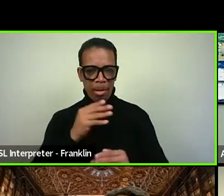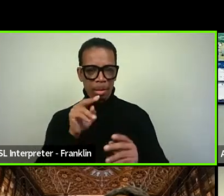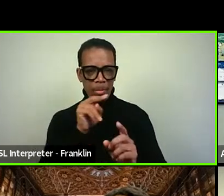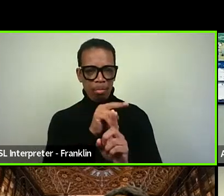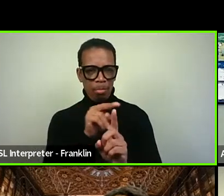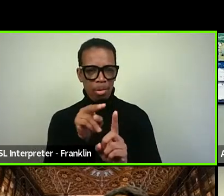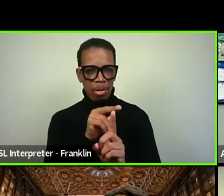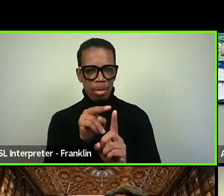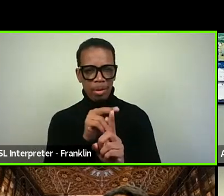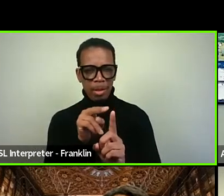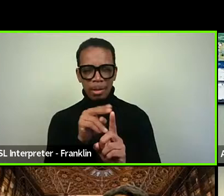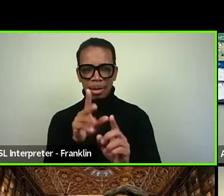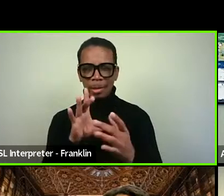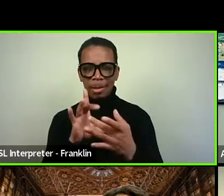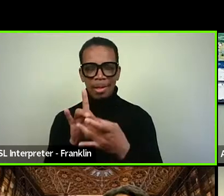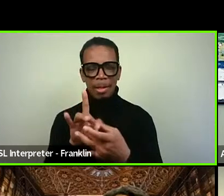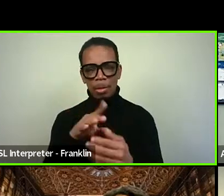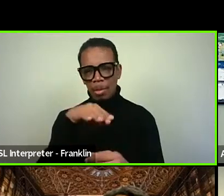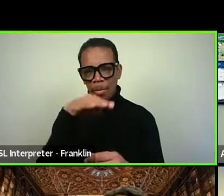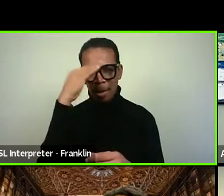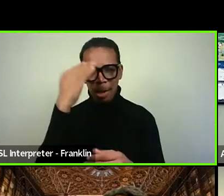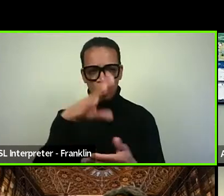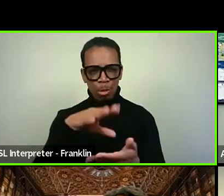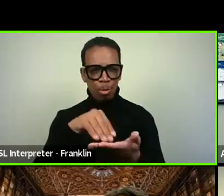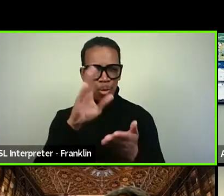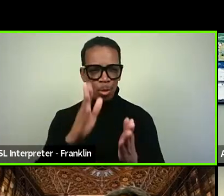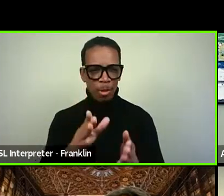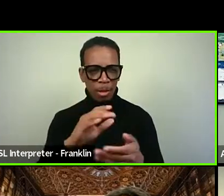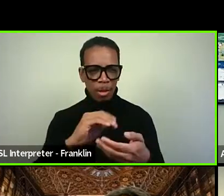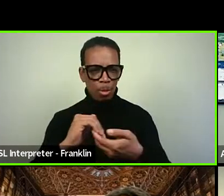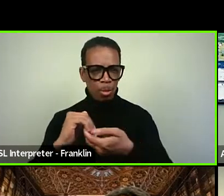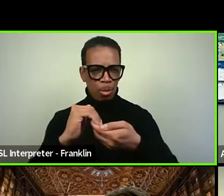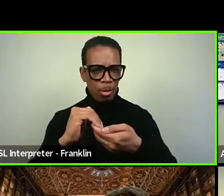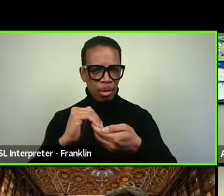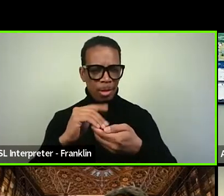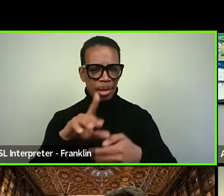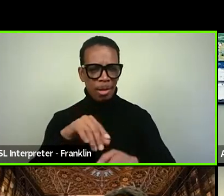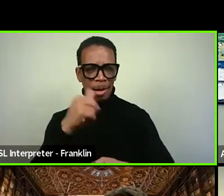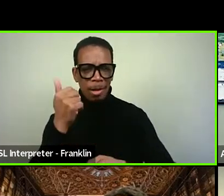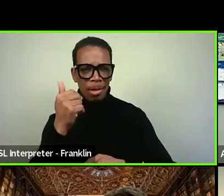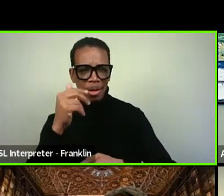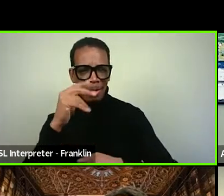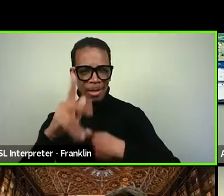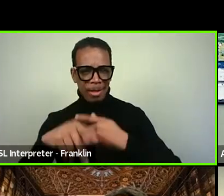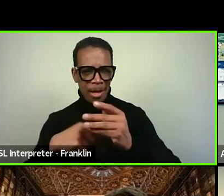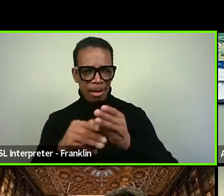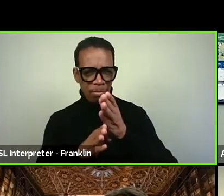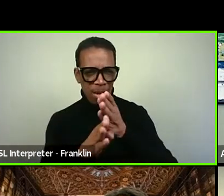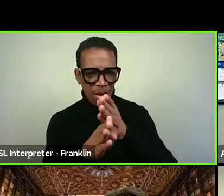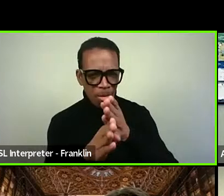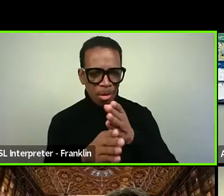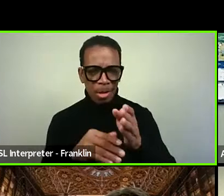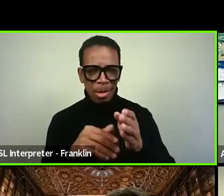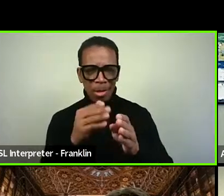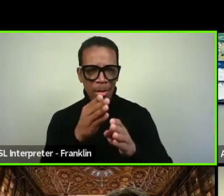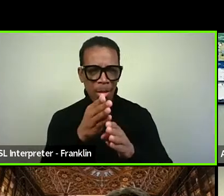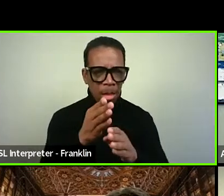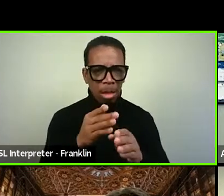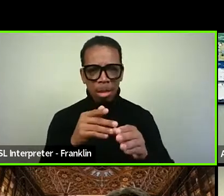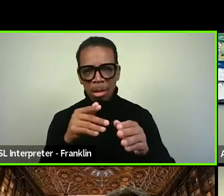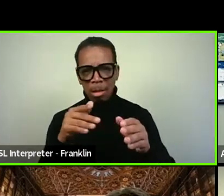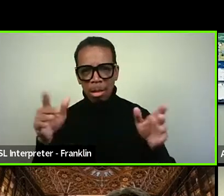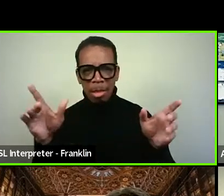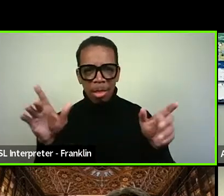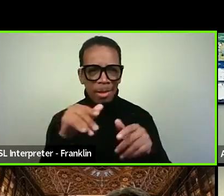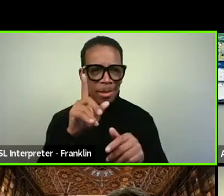to Black Student Union and other types of minority and marginalized student unions and the needs of these students,